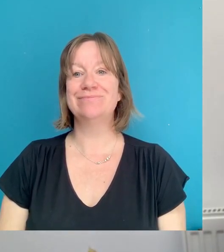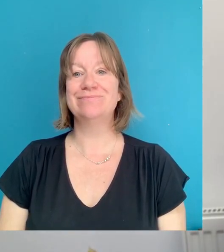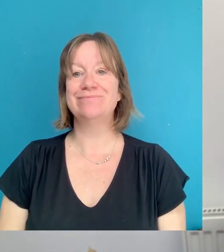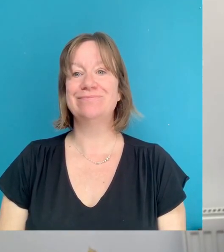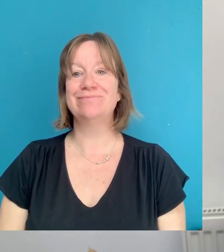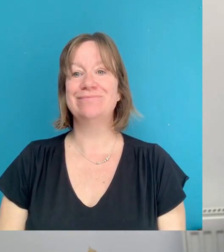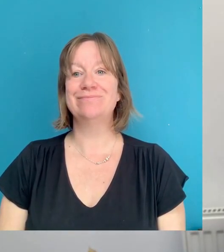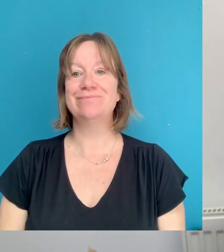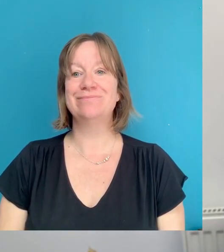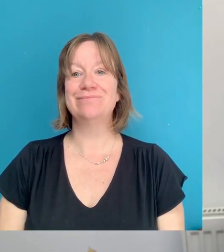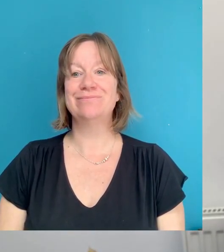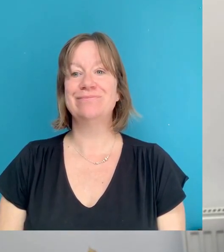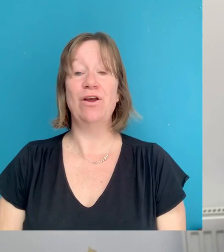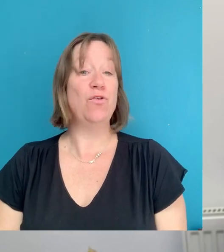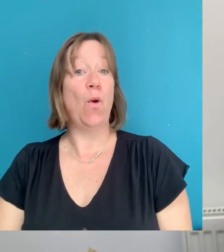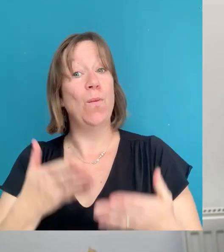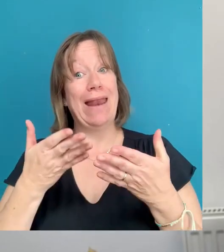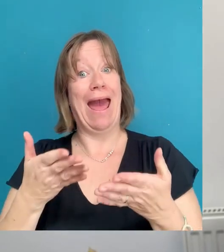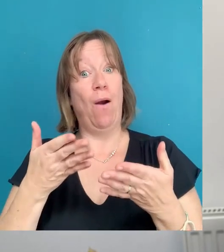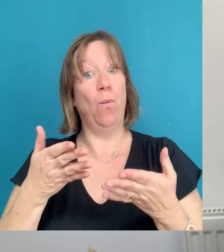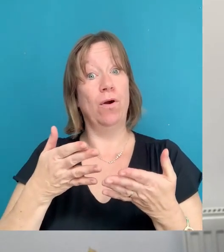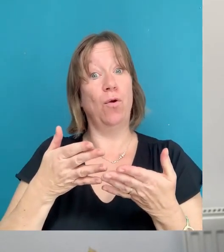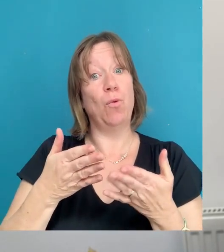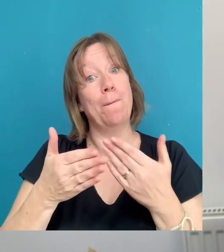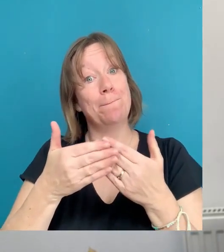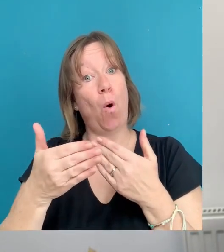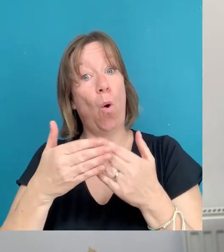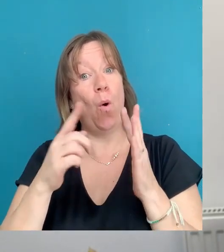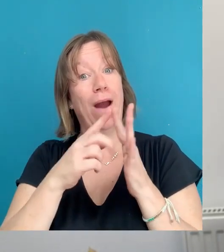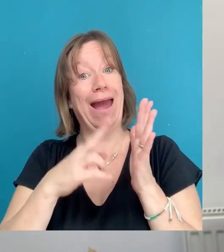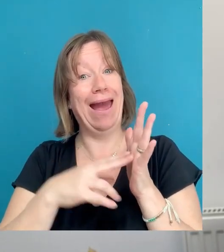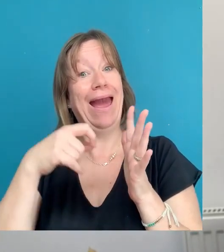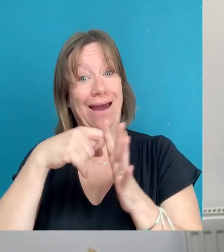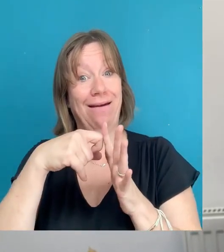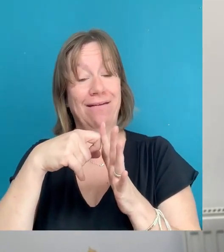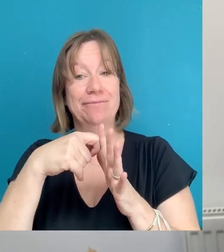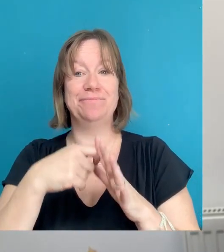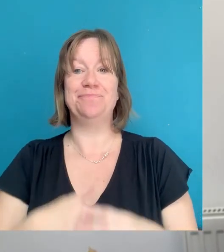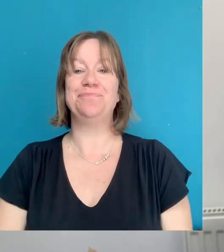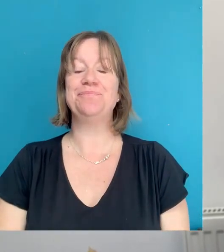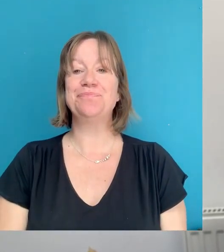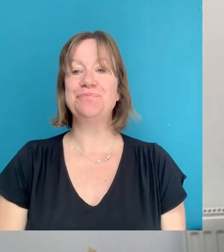So what we're going to do now is ink this plate back up again.